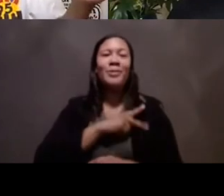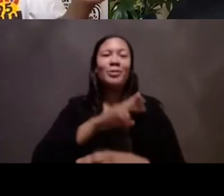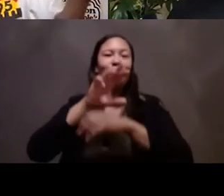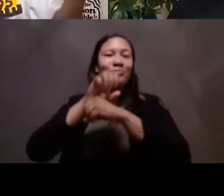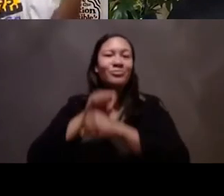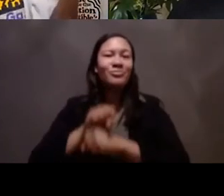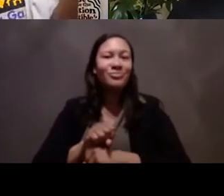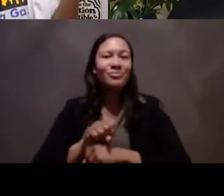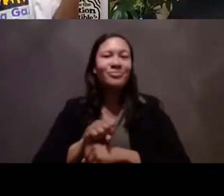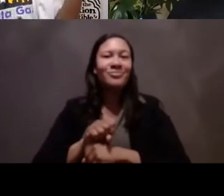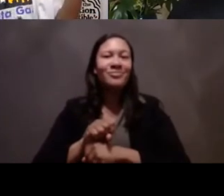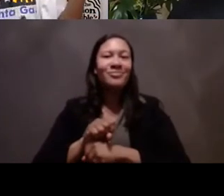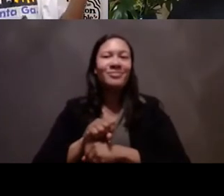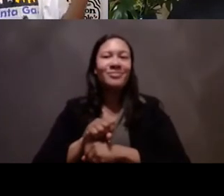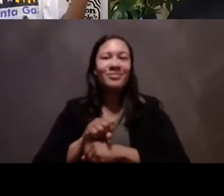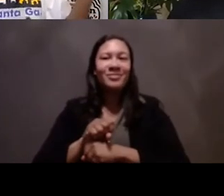self-timer.